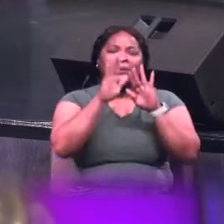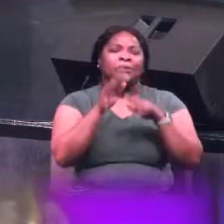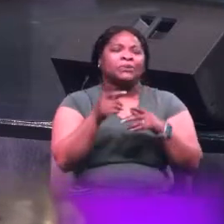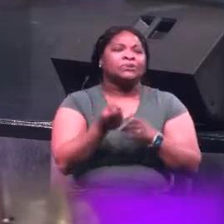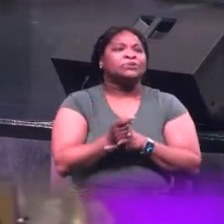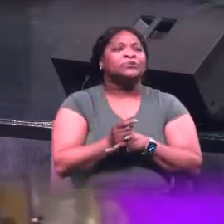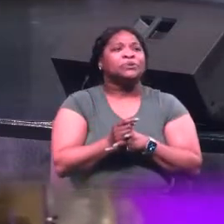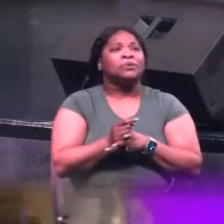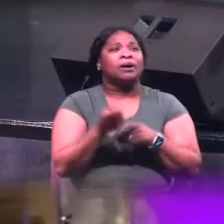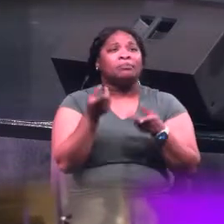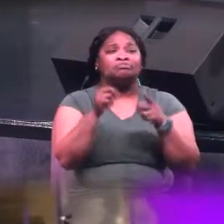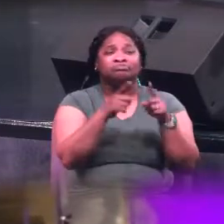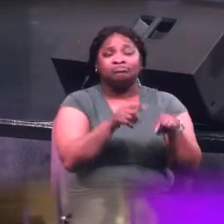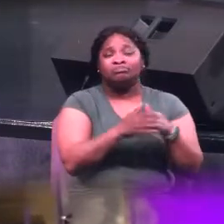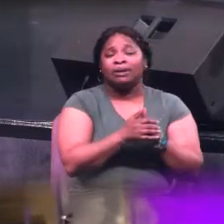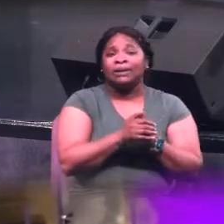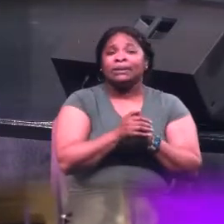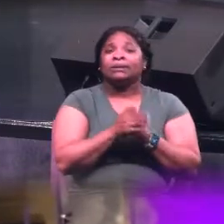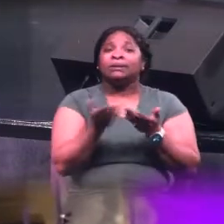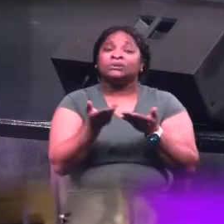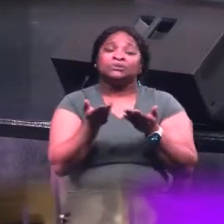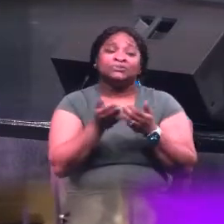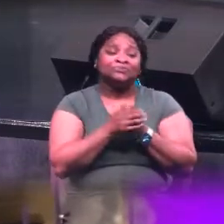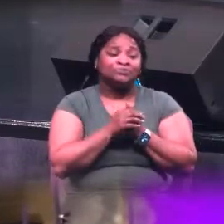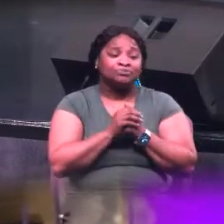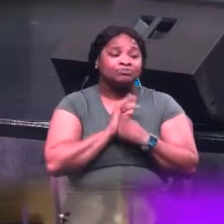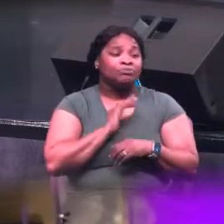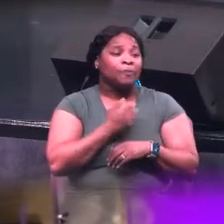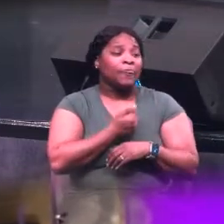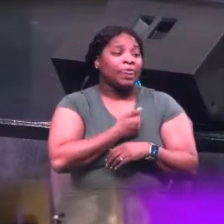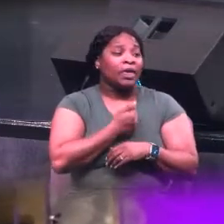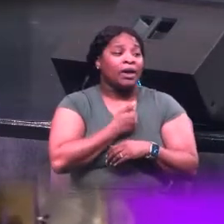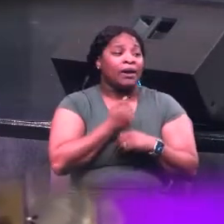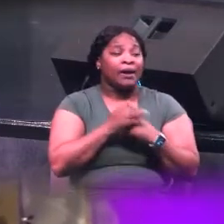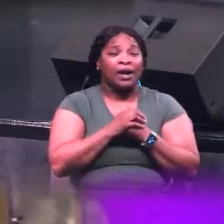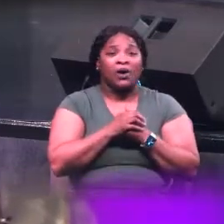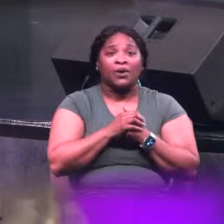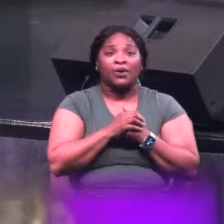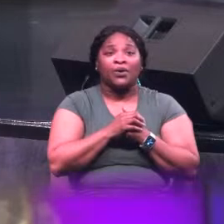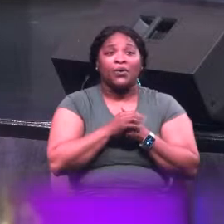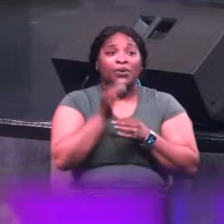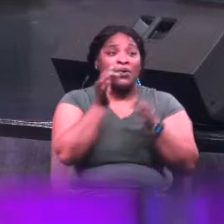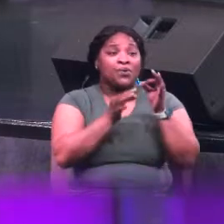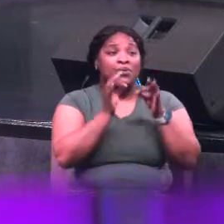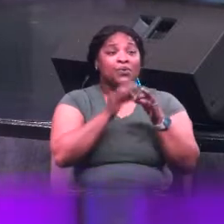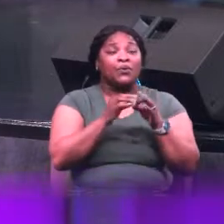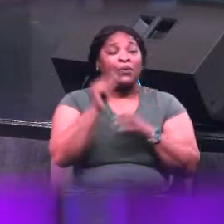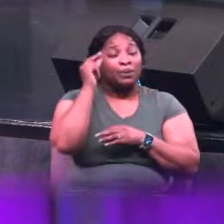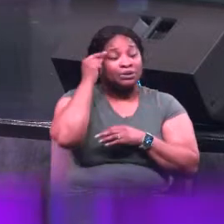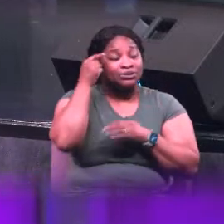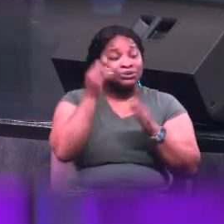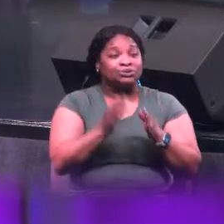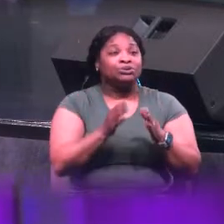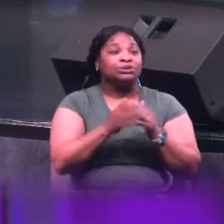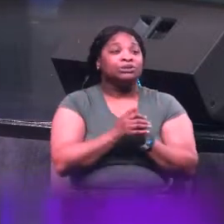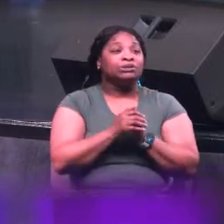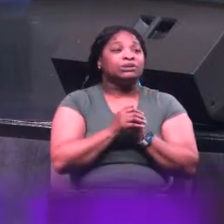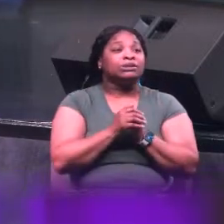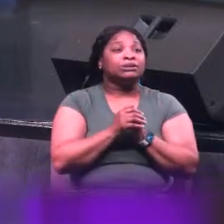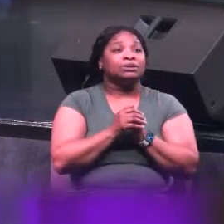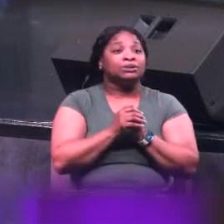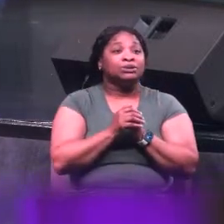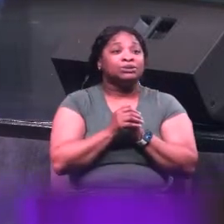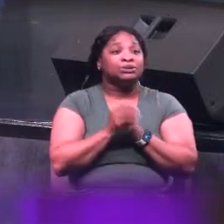in Rockdale County where our juvenile court judge, Maureen Wood, brought